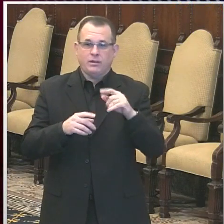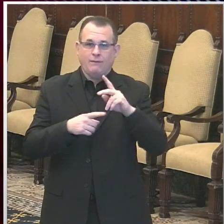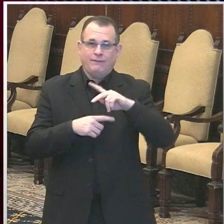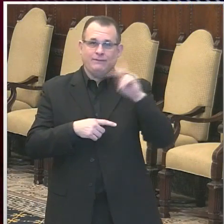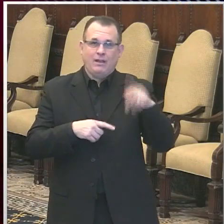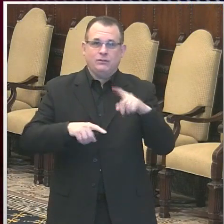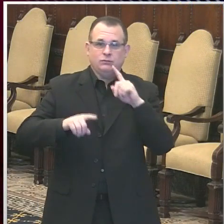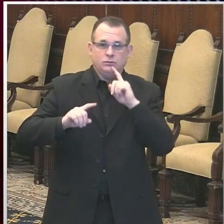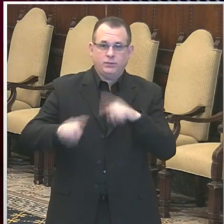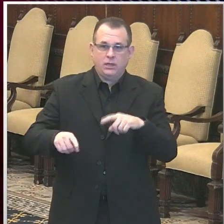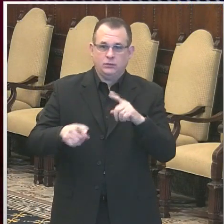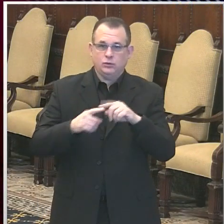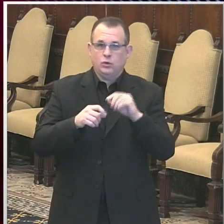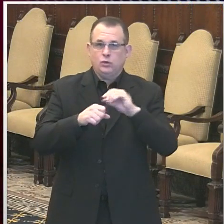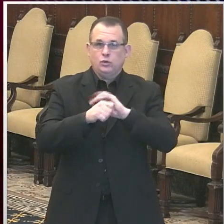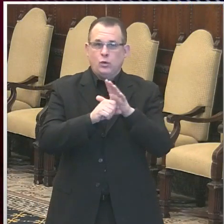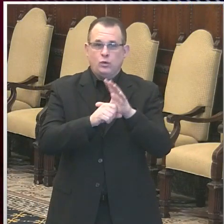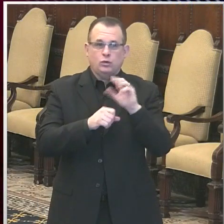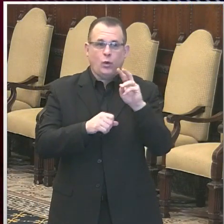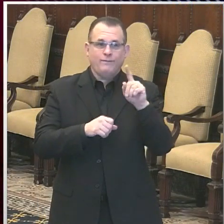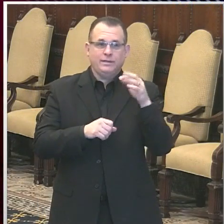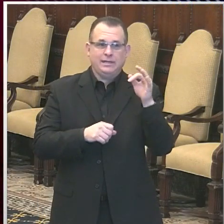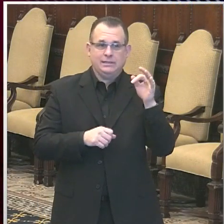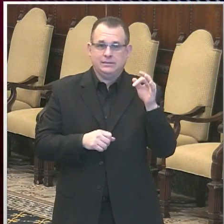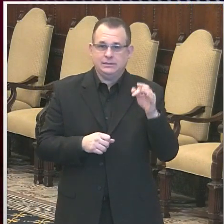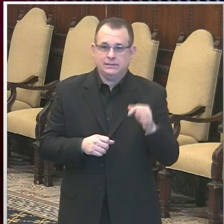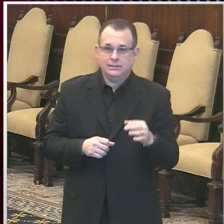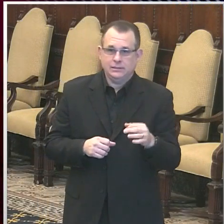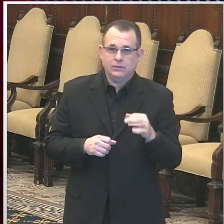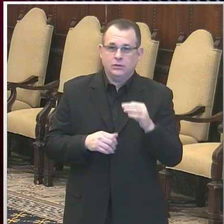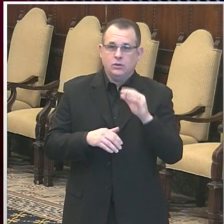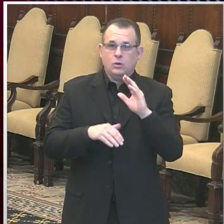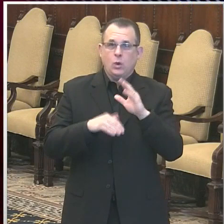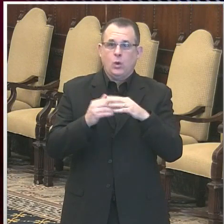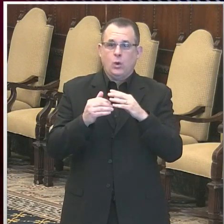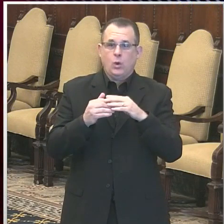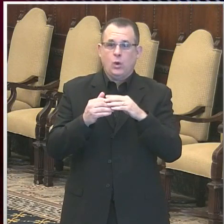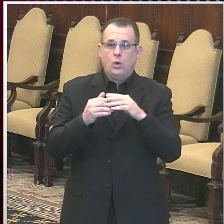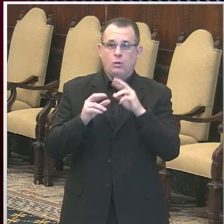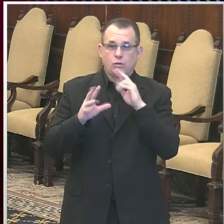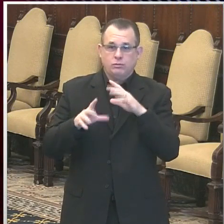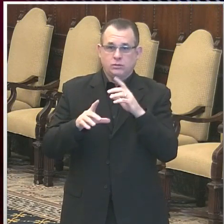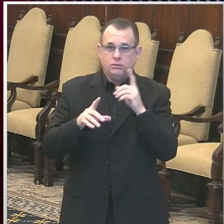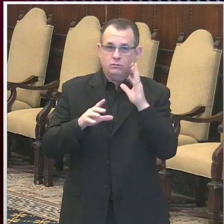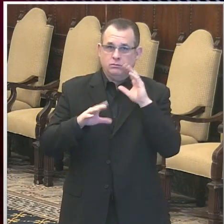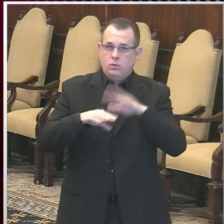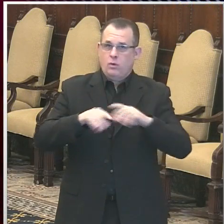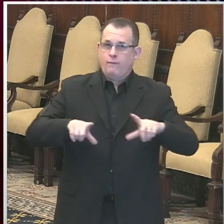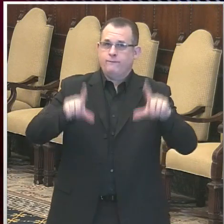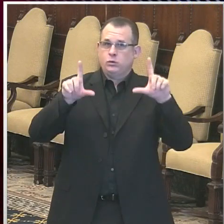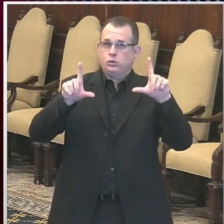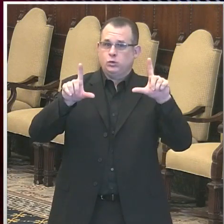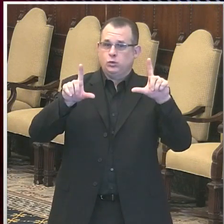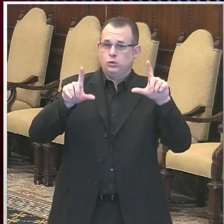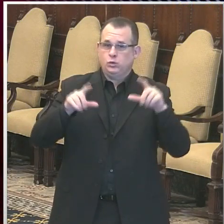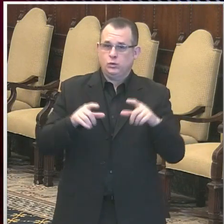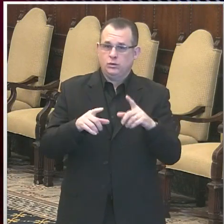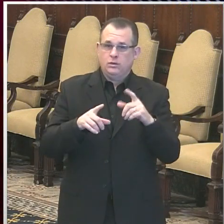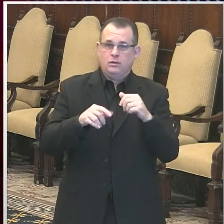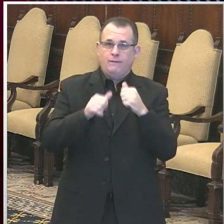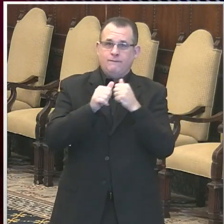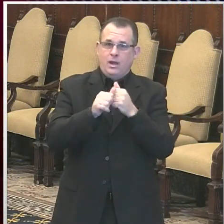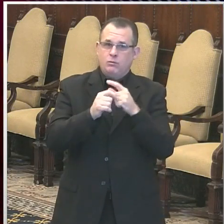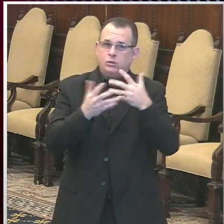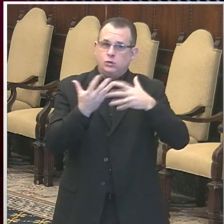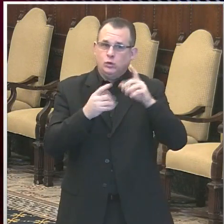to COVID-19. Today, all the speakers again are joining us virtually to adhere to social distancing